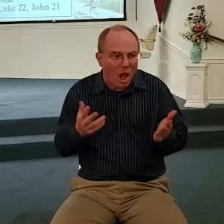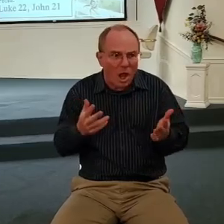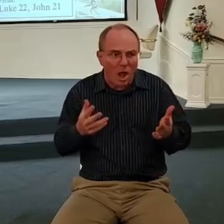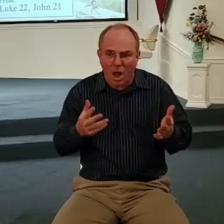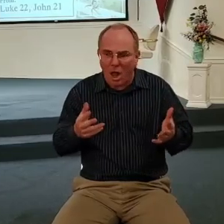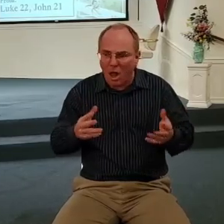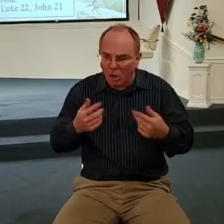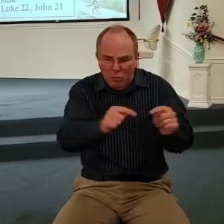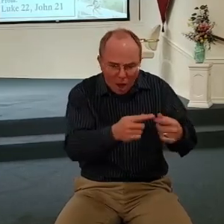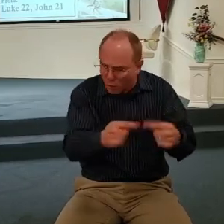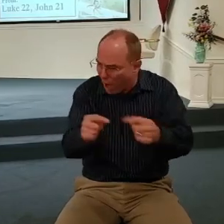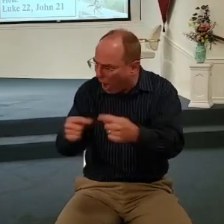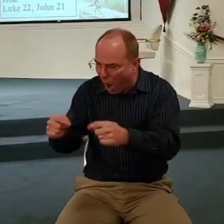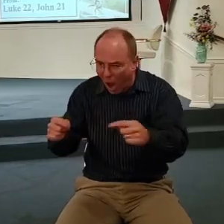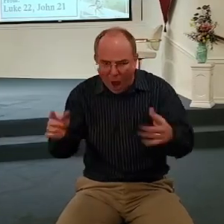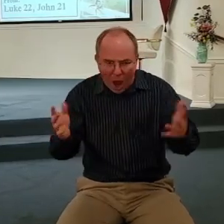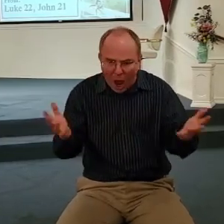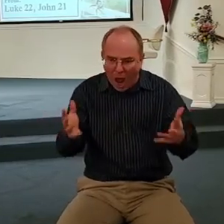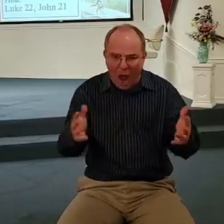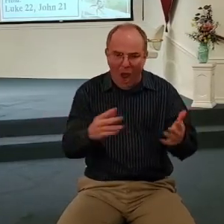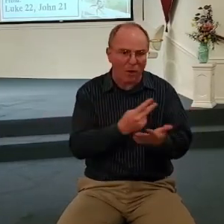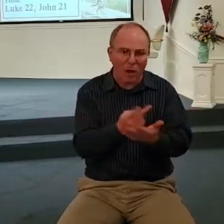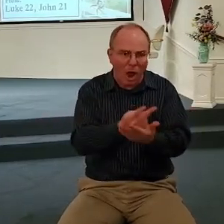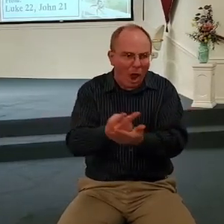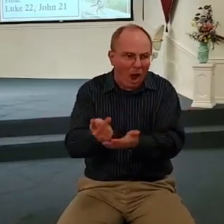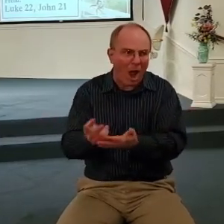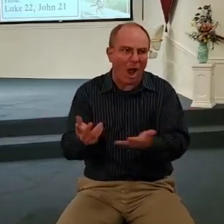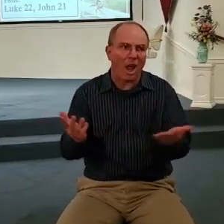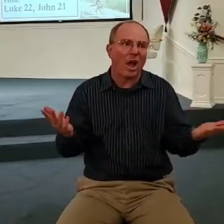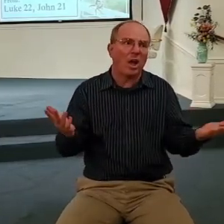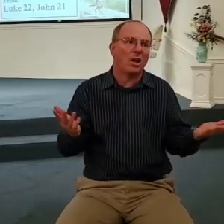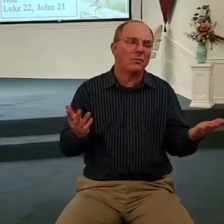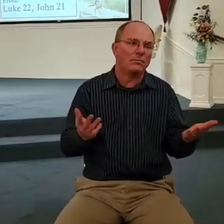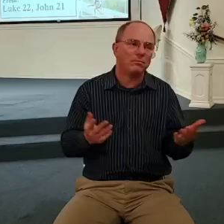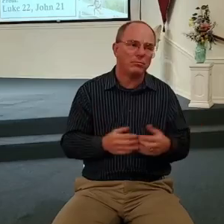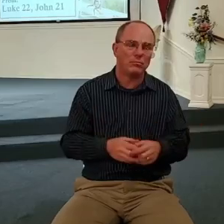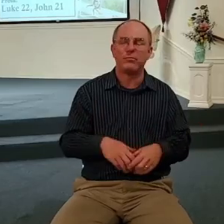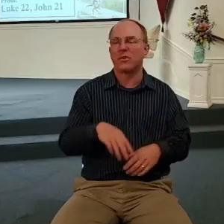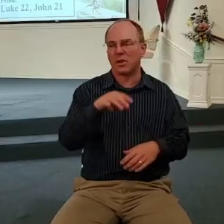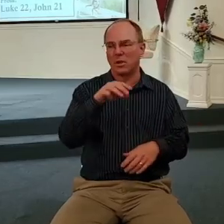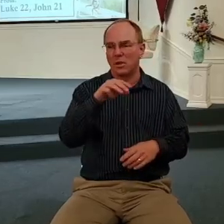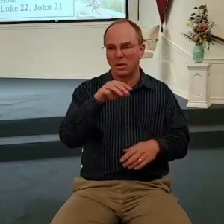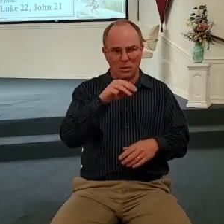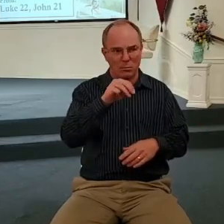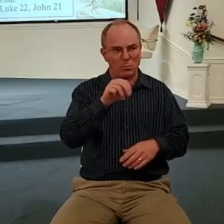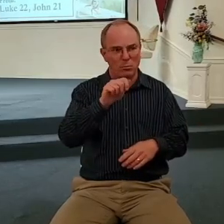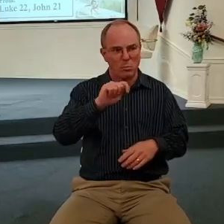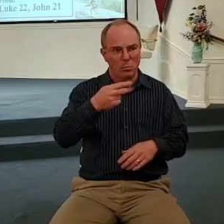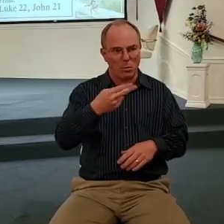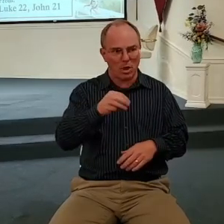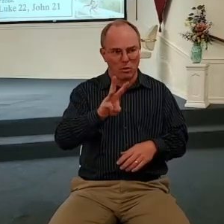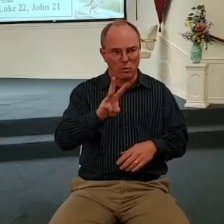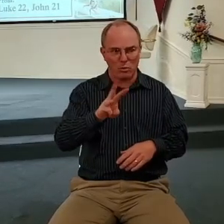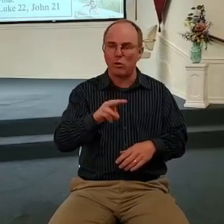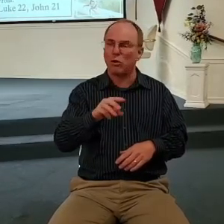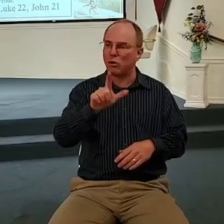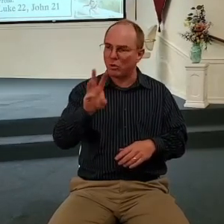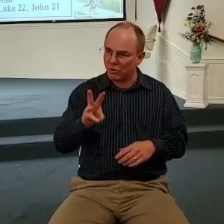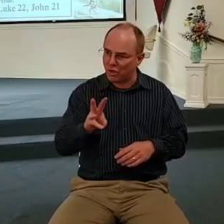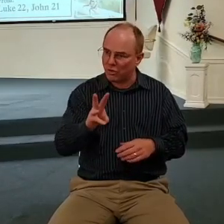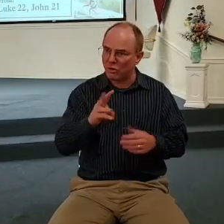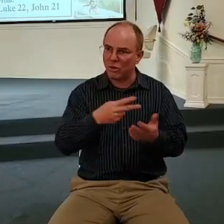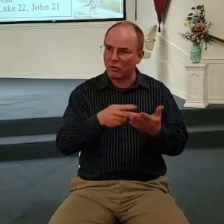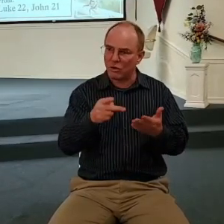I love the perspective Jesus has in Matthew 26, recounting the same story. It's in Matthew 26, 47